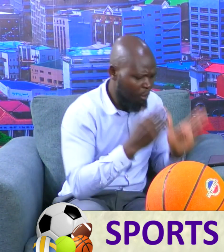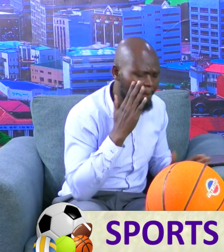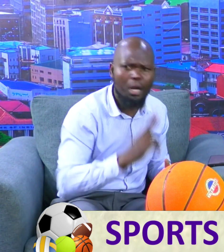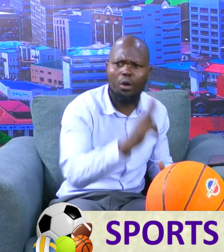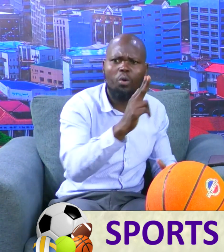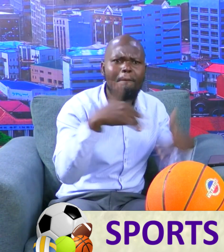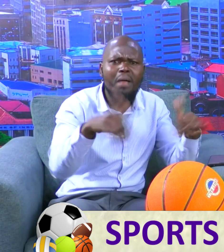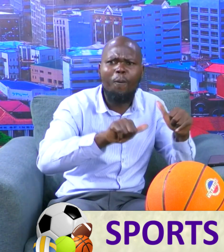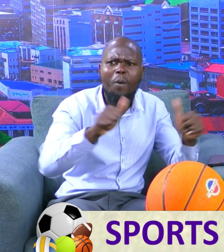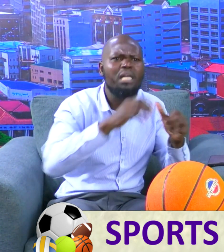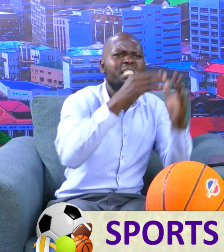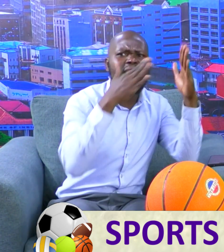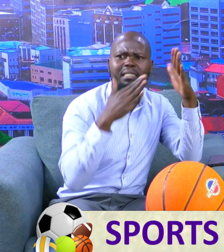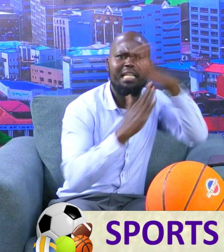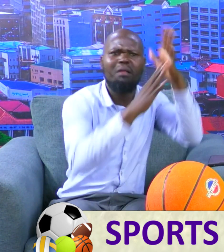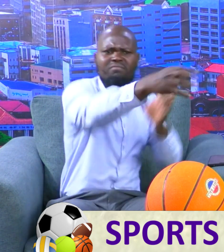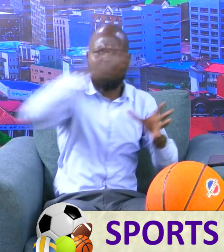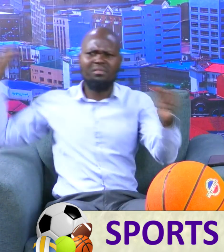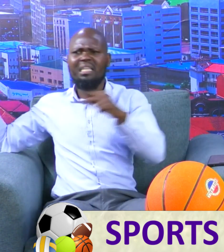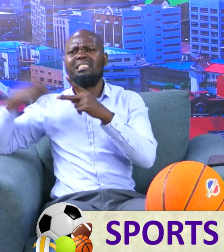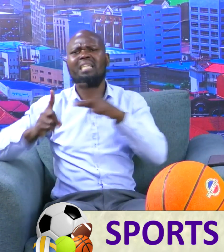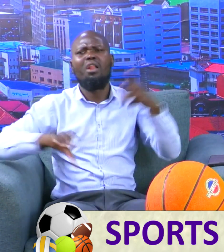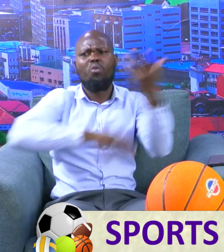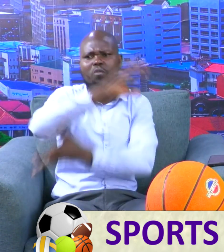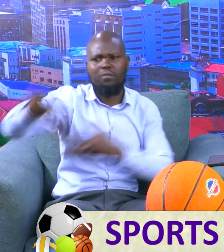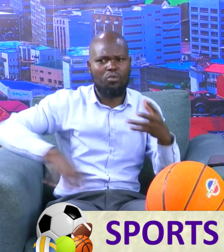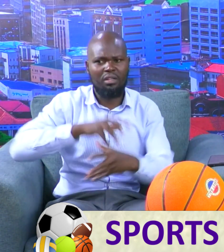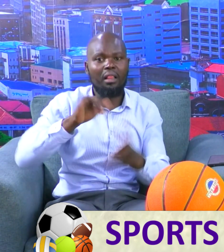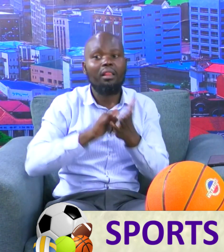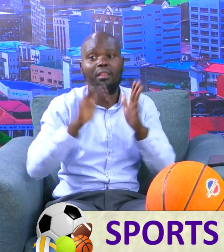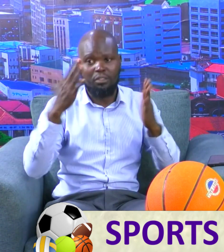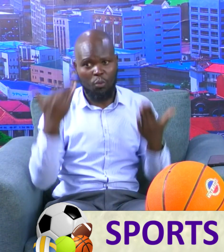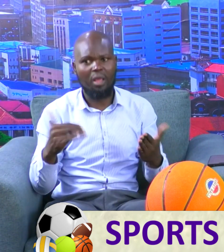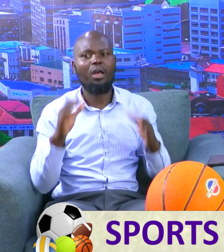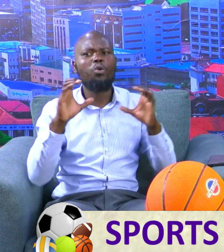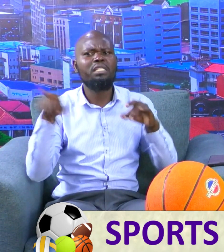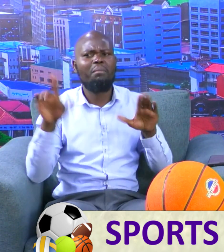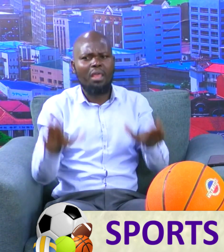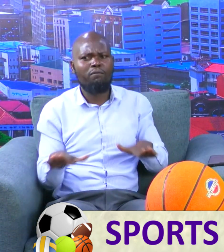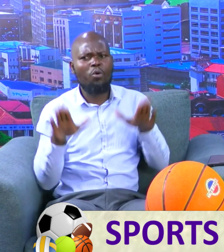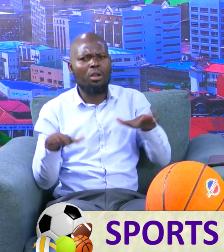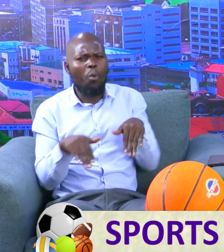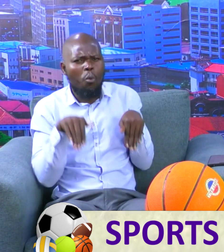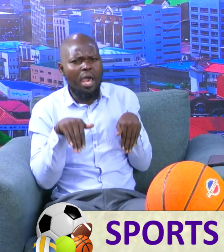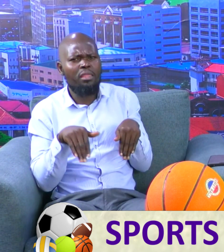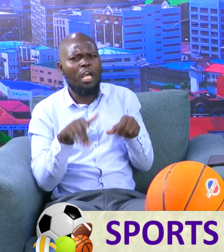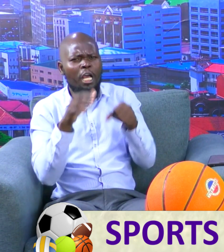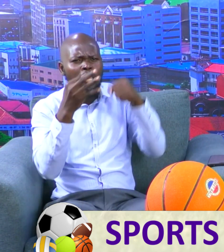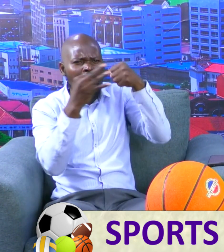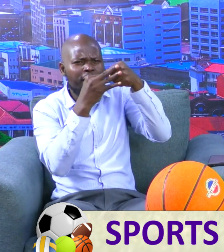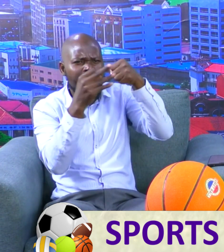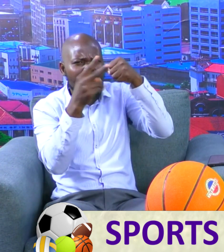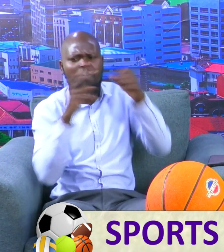the coach should be very much careful on how he's going to buy new players.